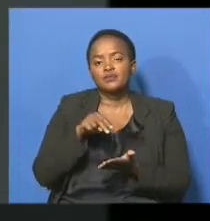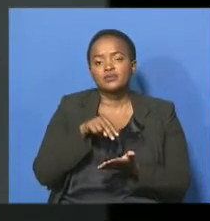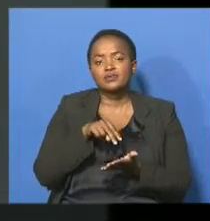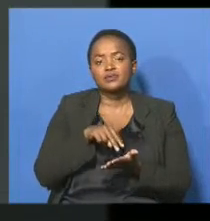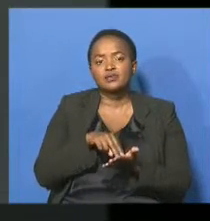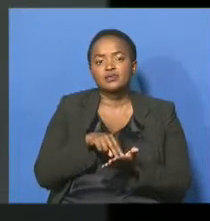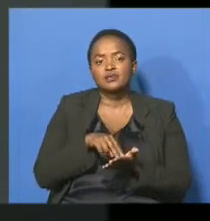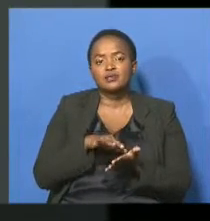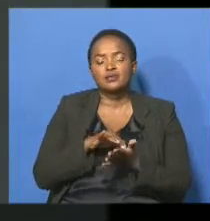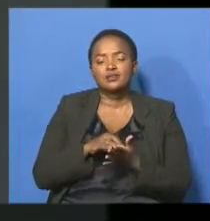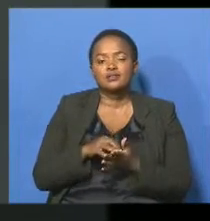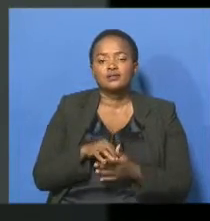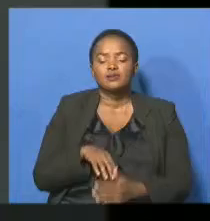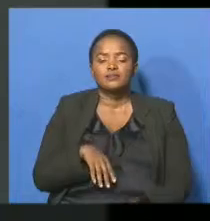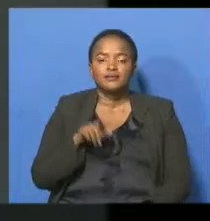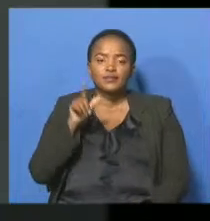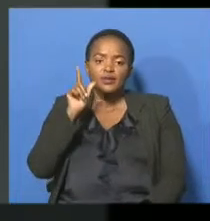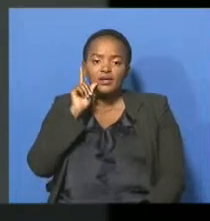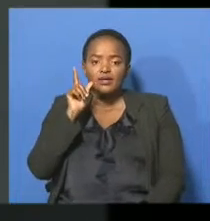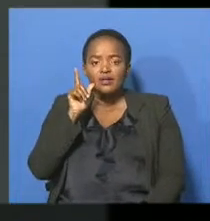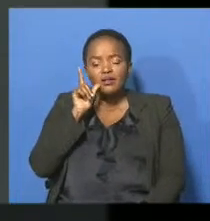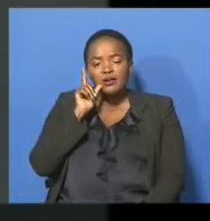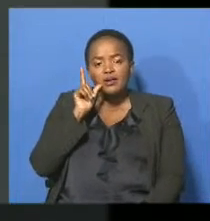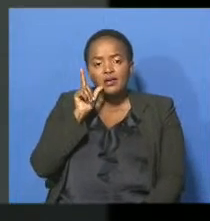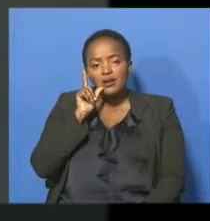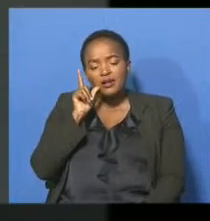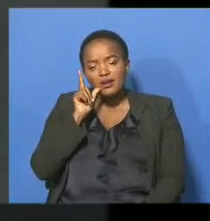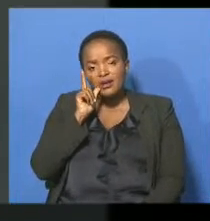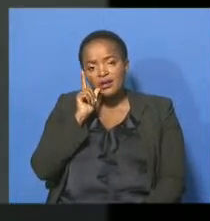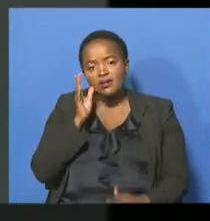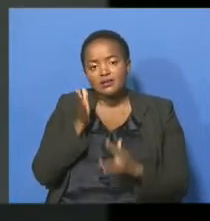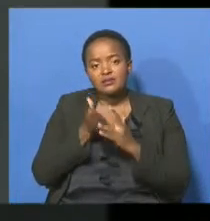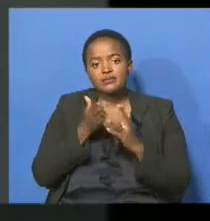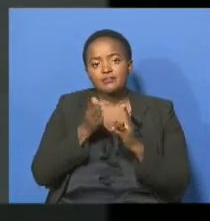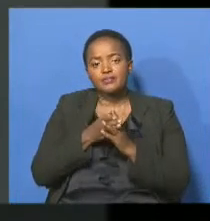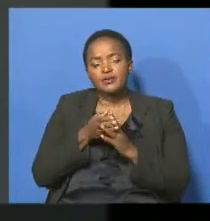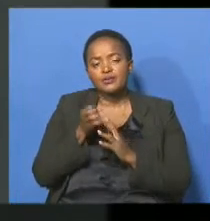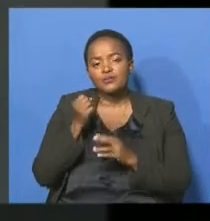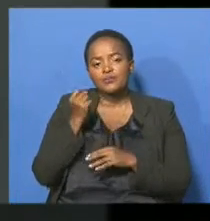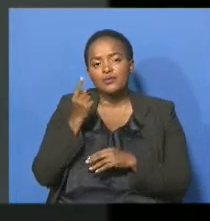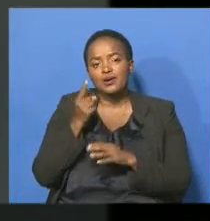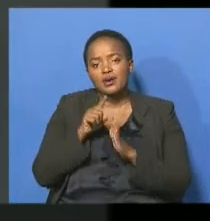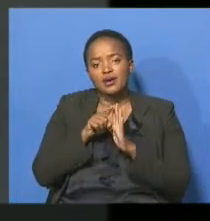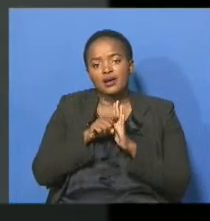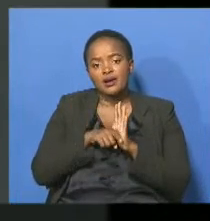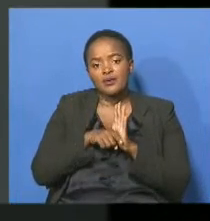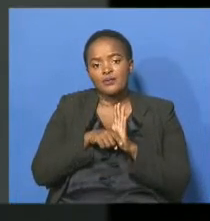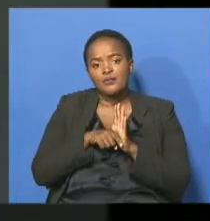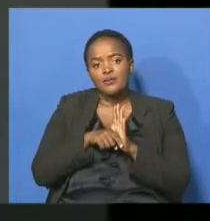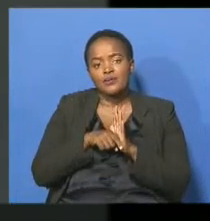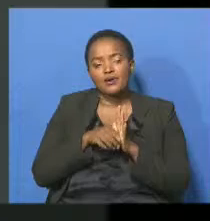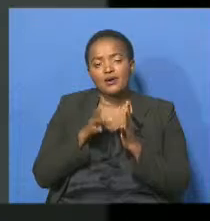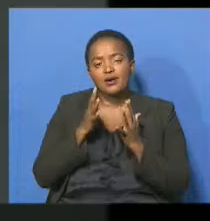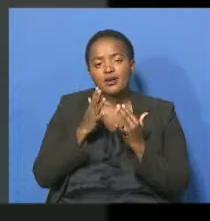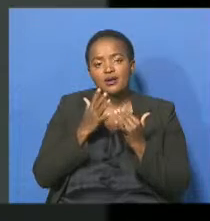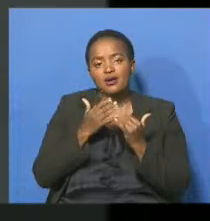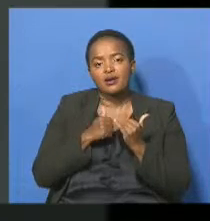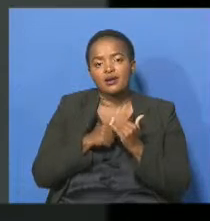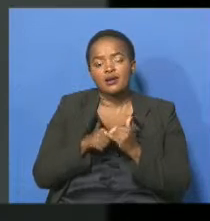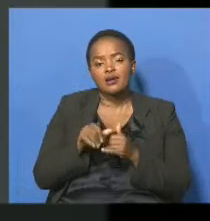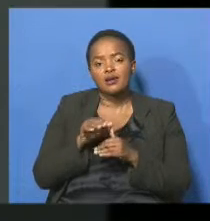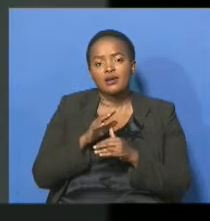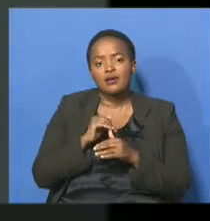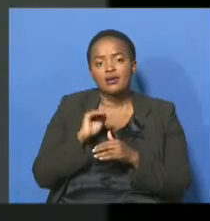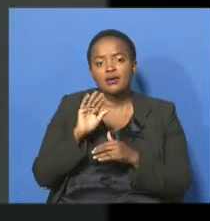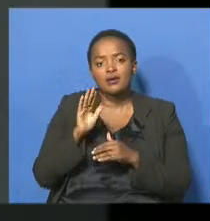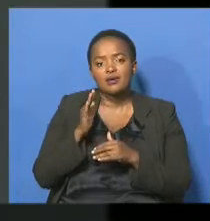sorry our lunch break is exactly 1 hour right now is 1:15 my instructions were